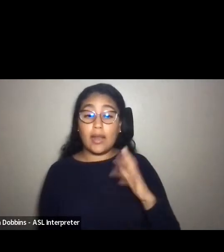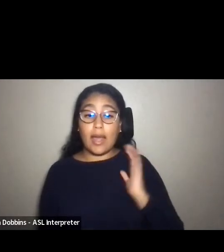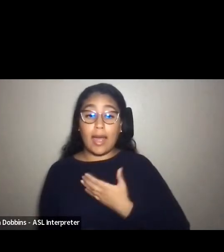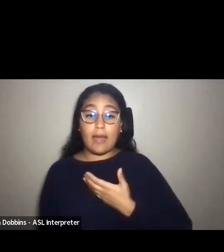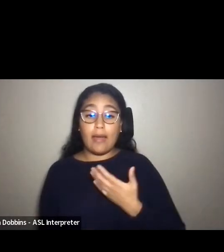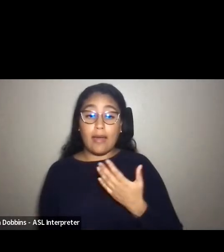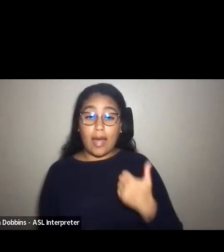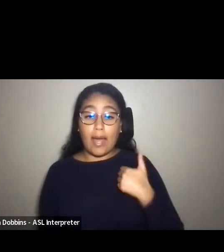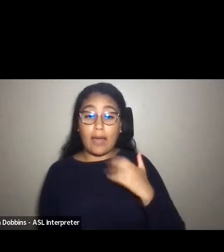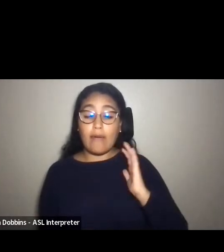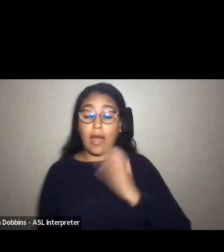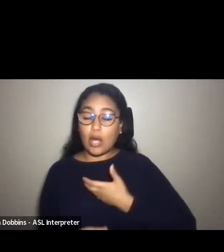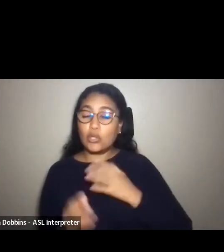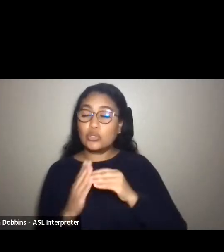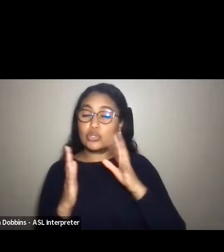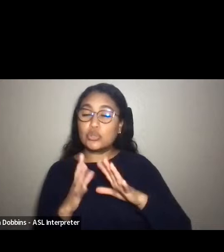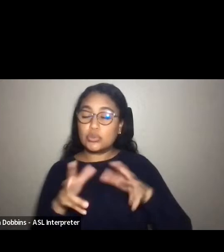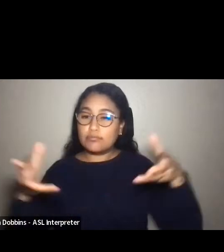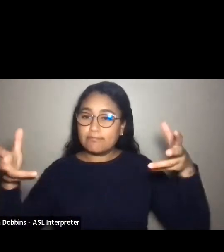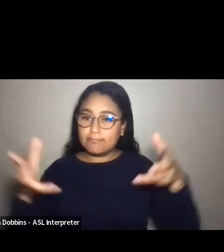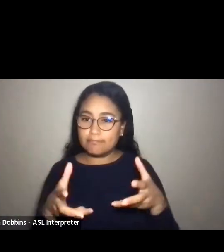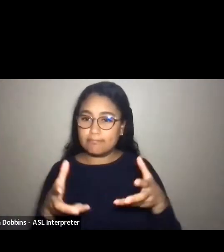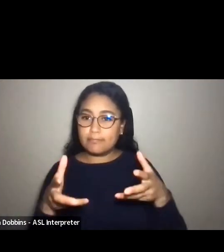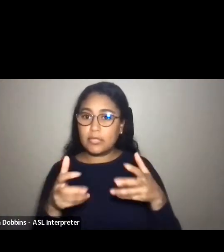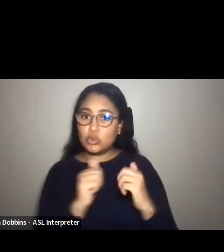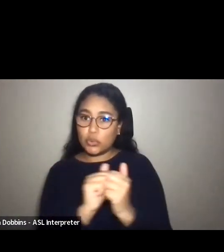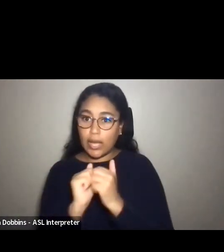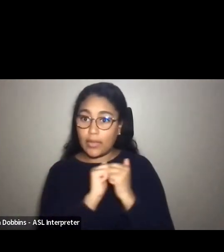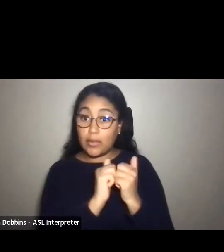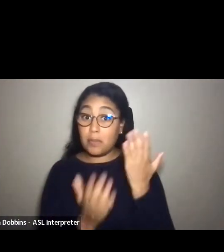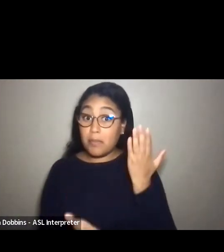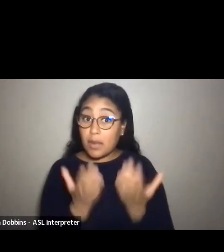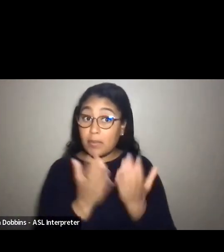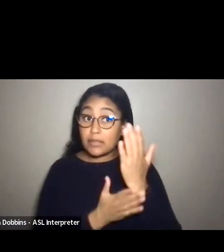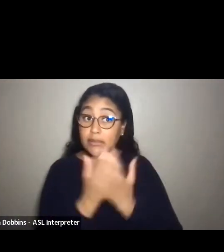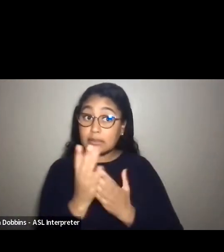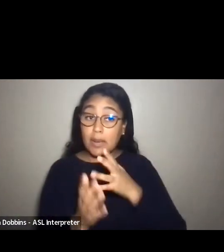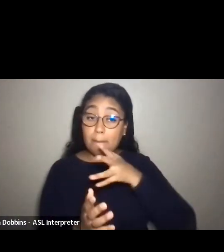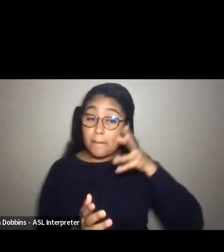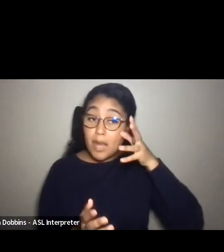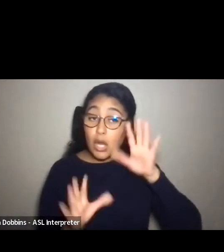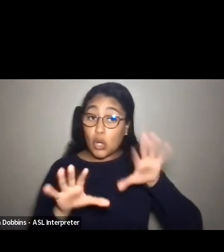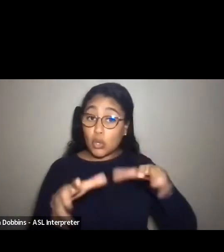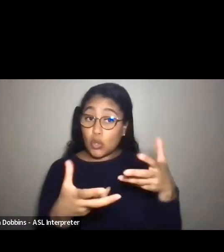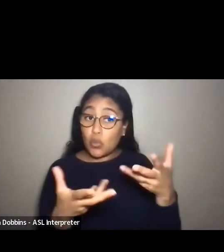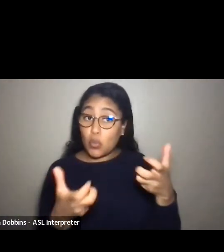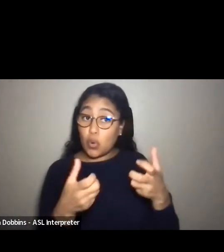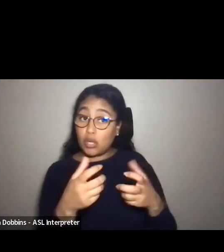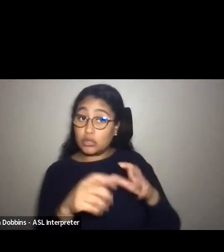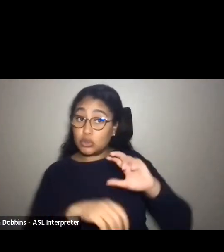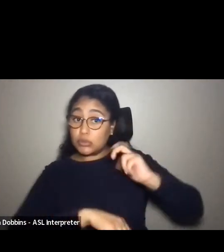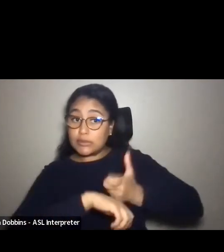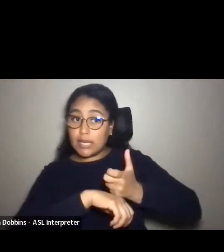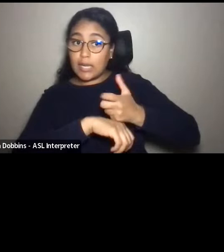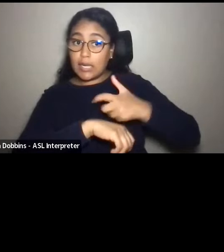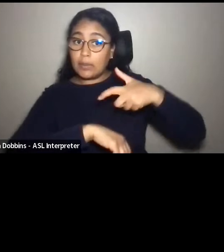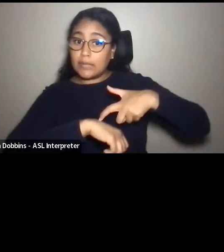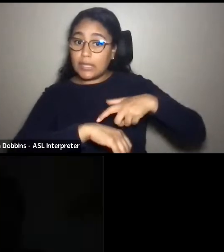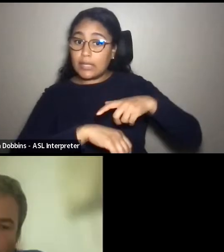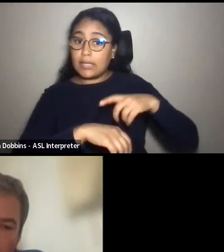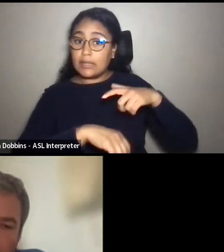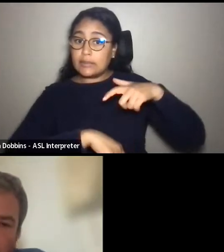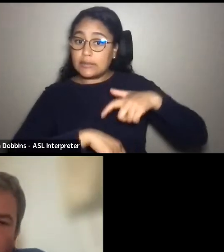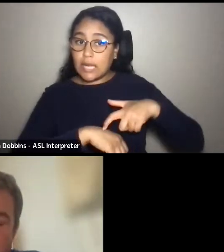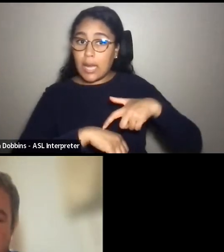ideal. Maybe, you know, some of the parent groups, they want to host something to have a